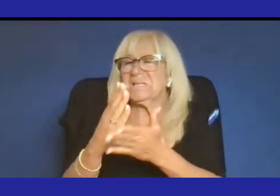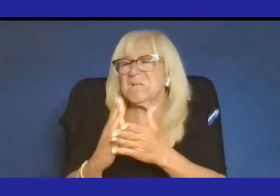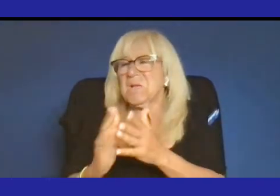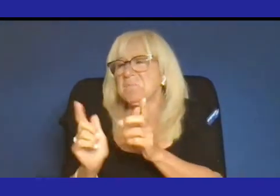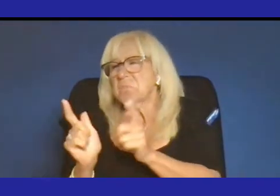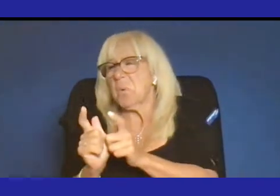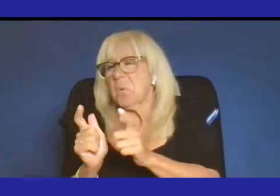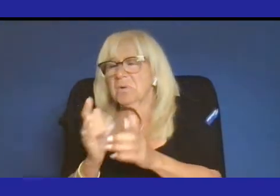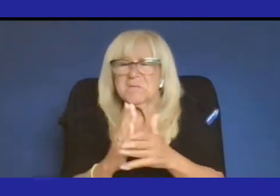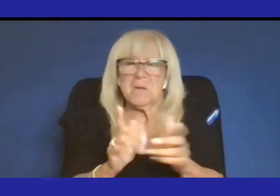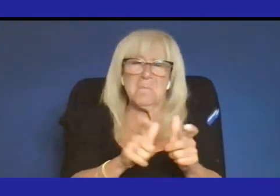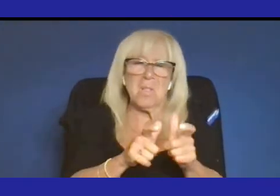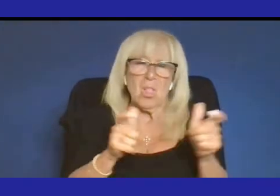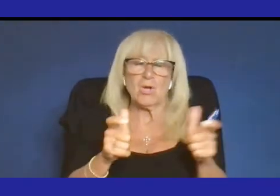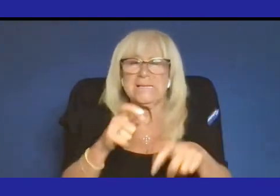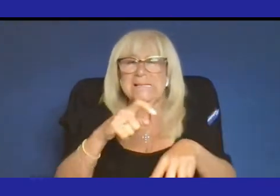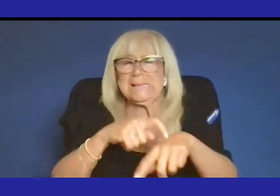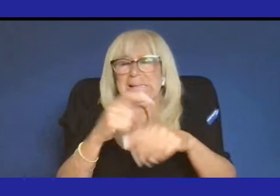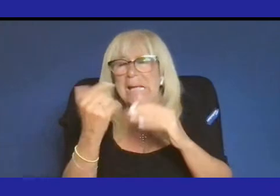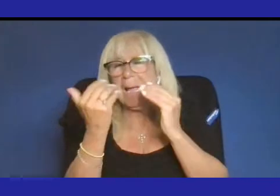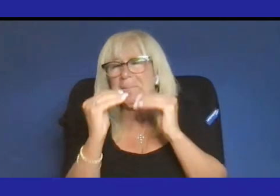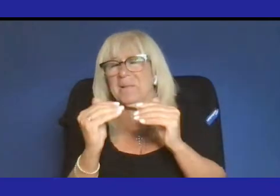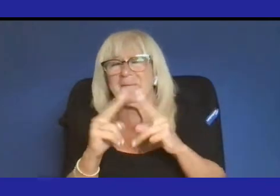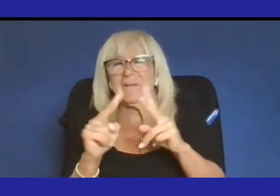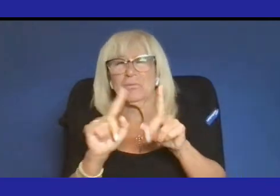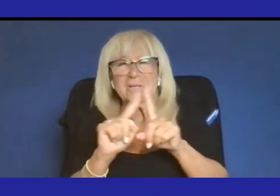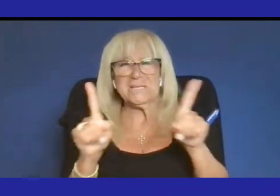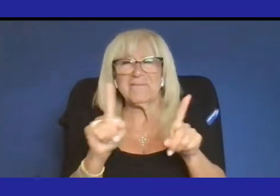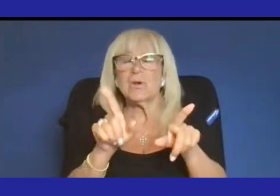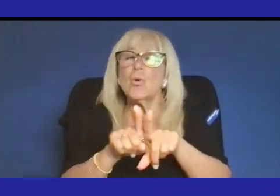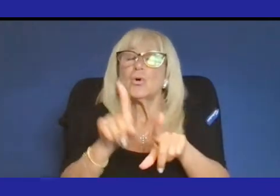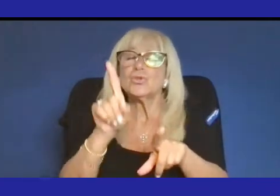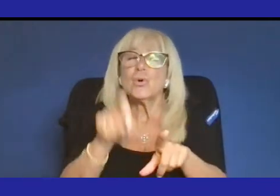So the time constraints are going to be very different. We also have to see